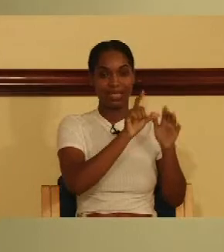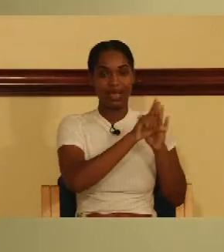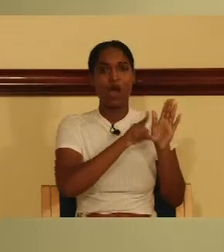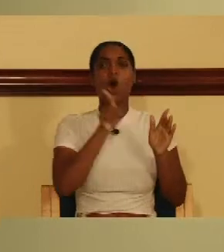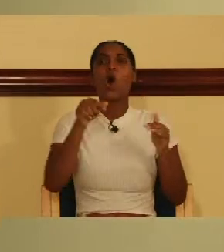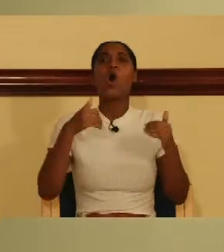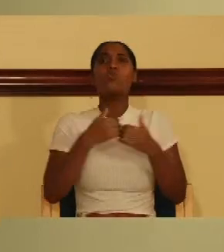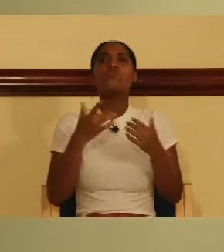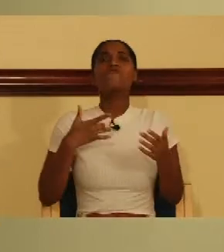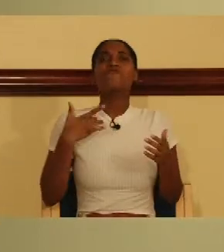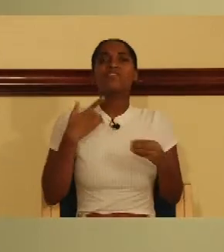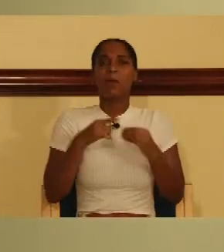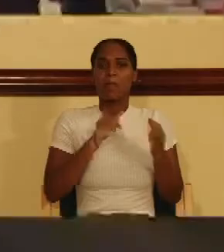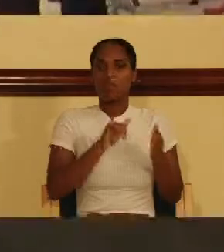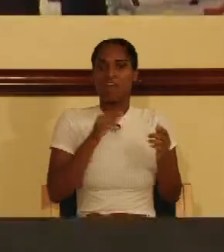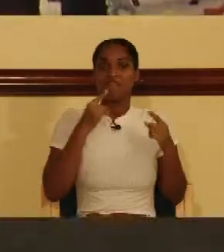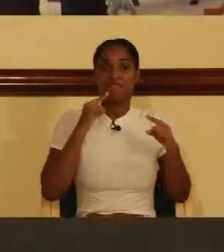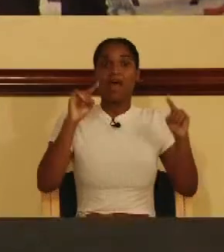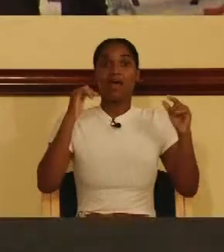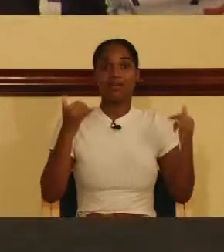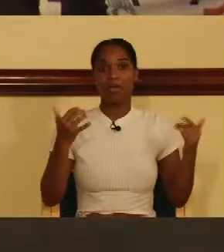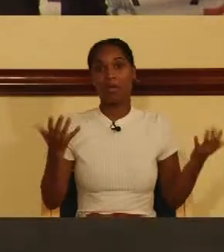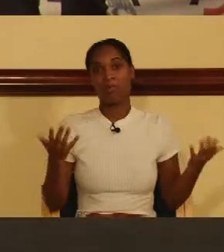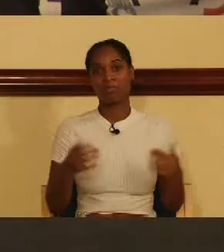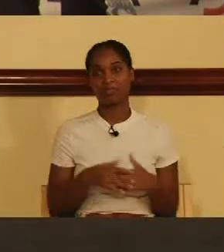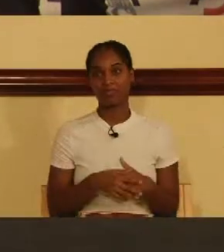about this?